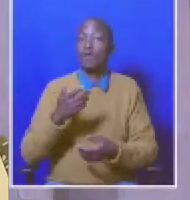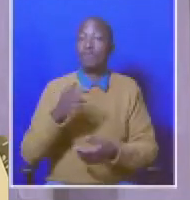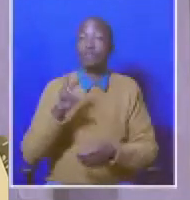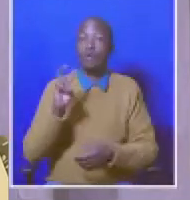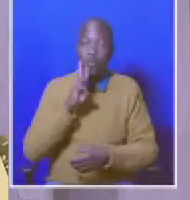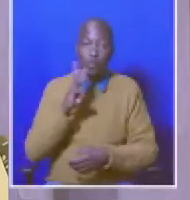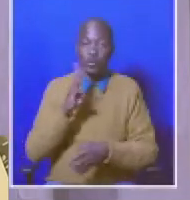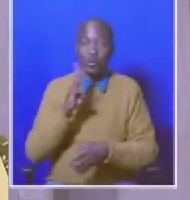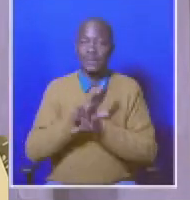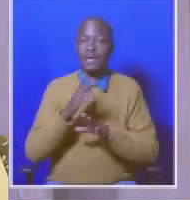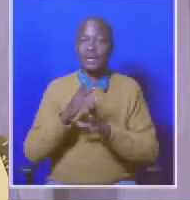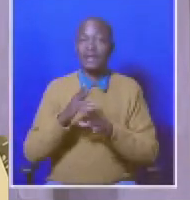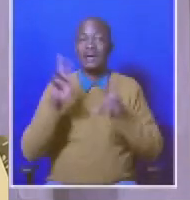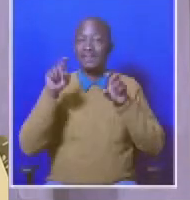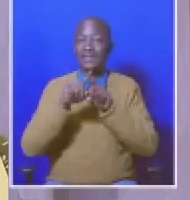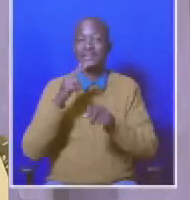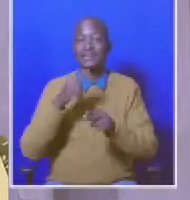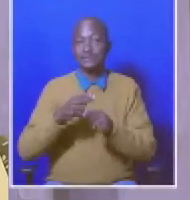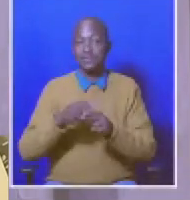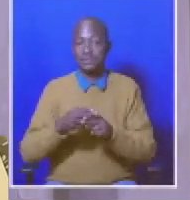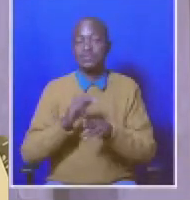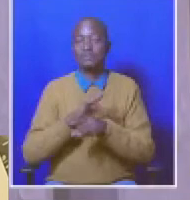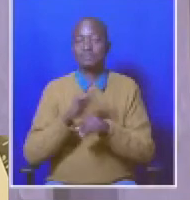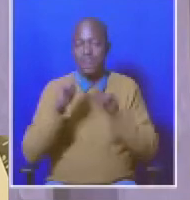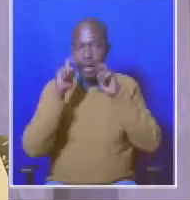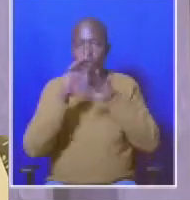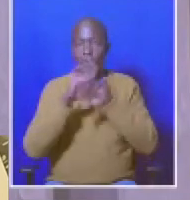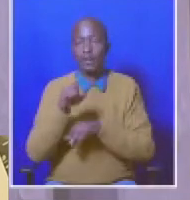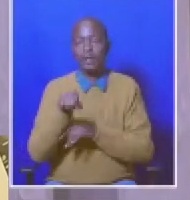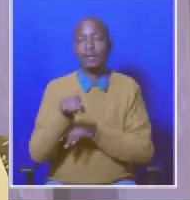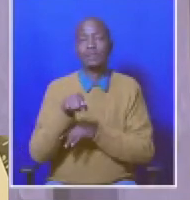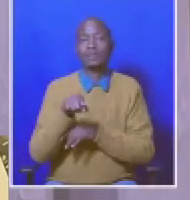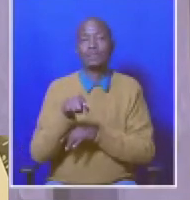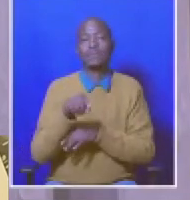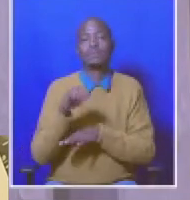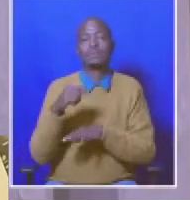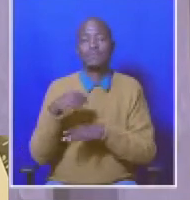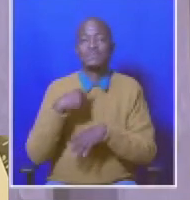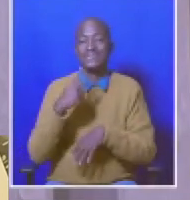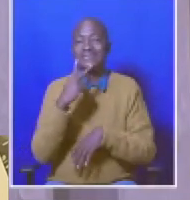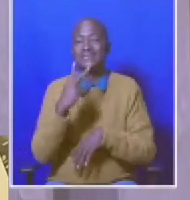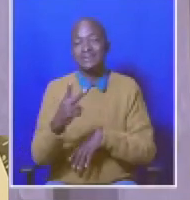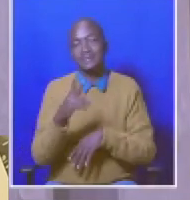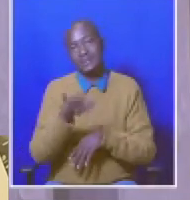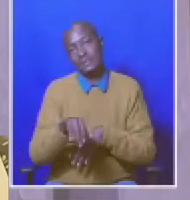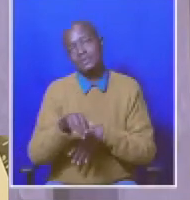is already aware of this. They've already picked it up, and they are looking